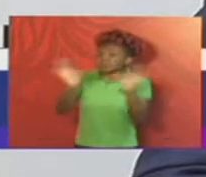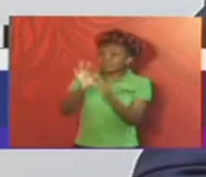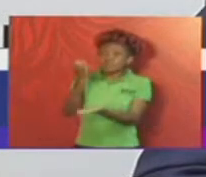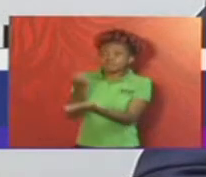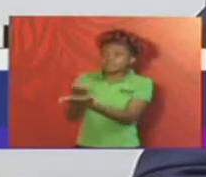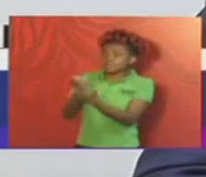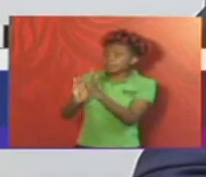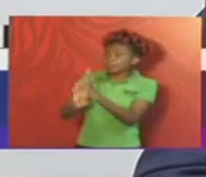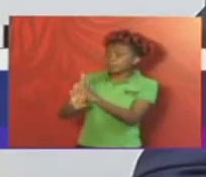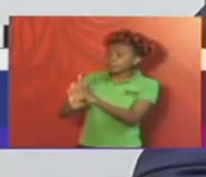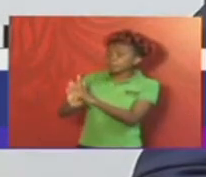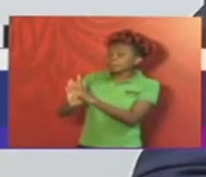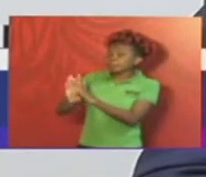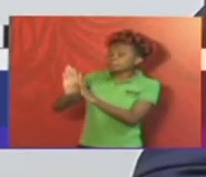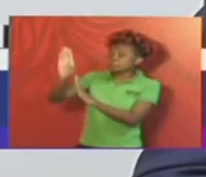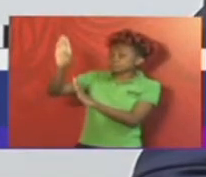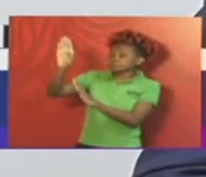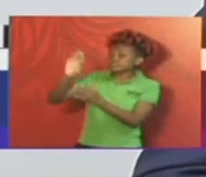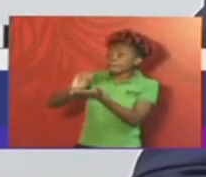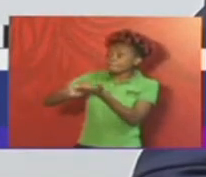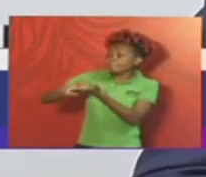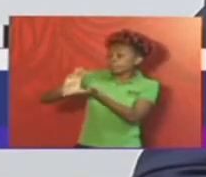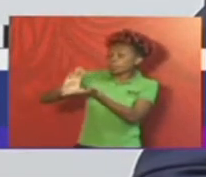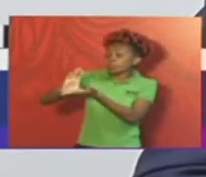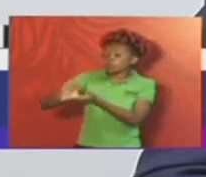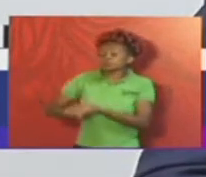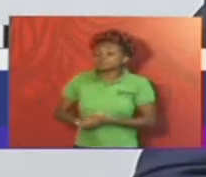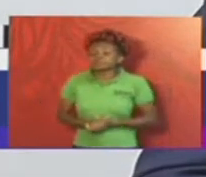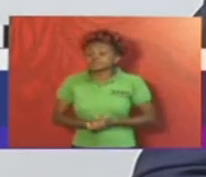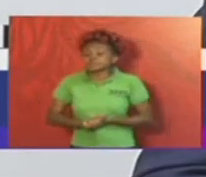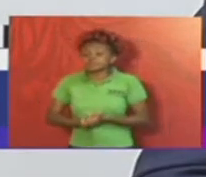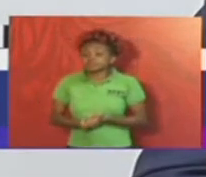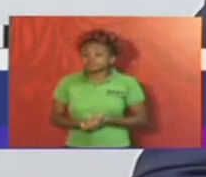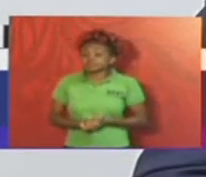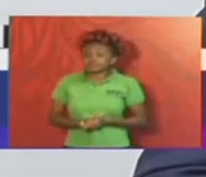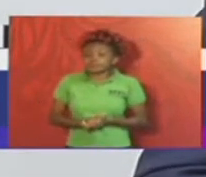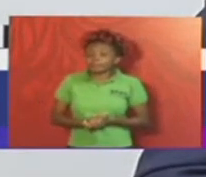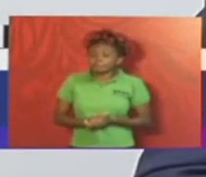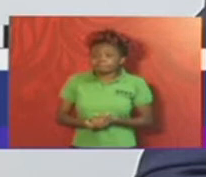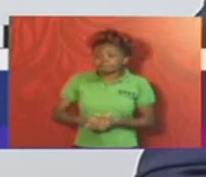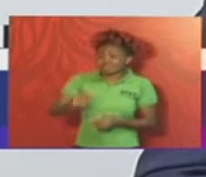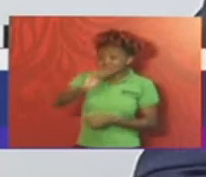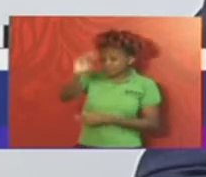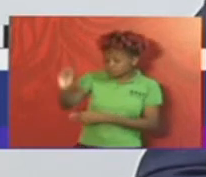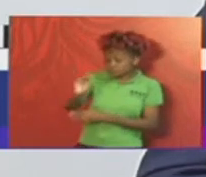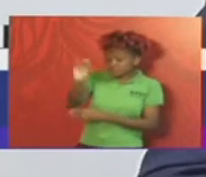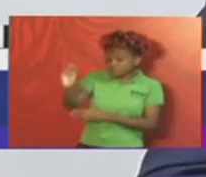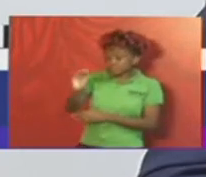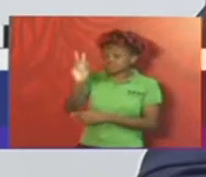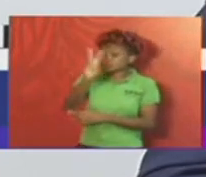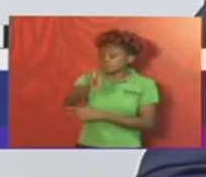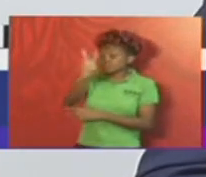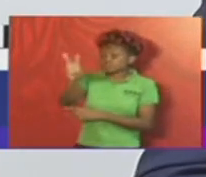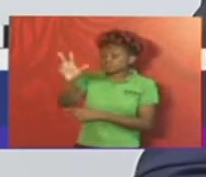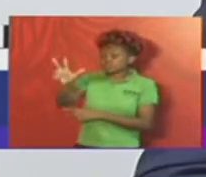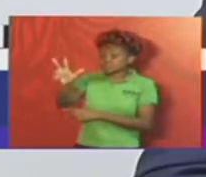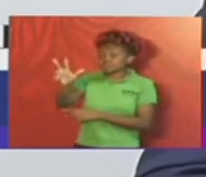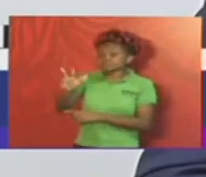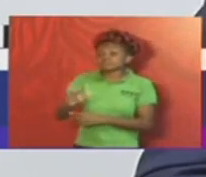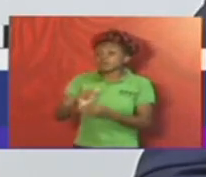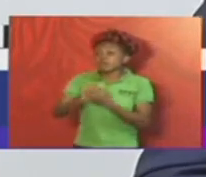estate services will be open for business once again from Monday, 23rd